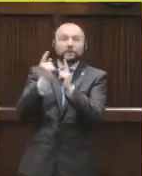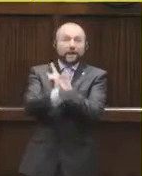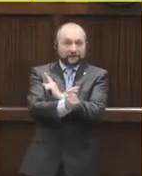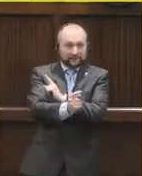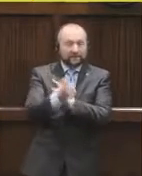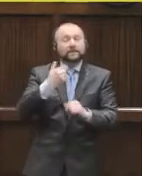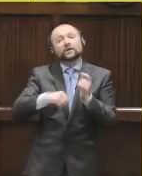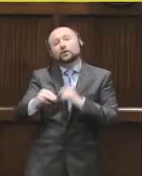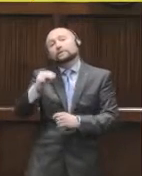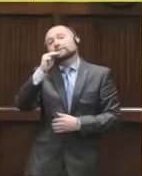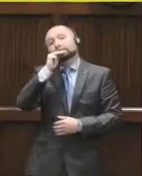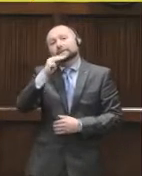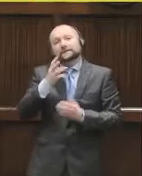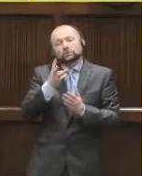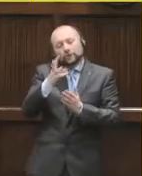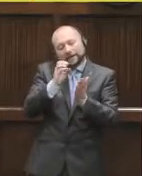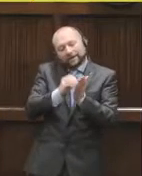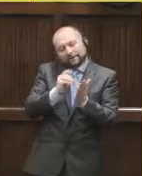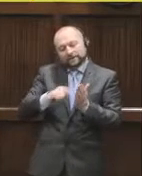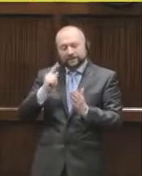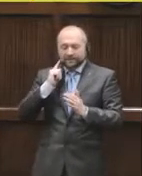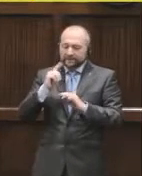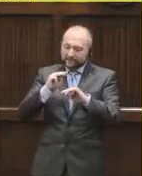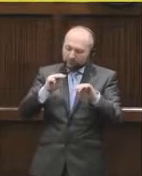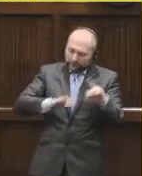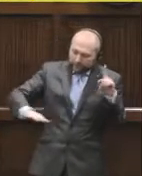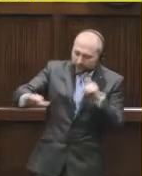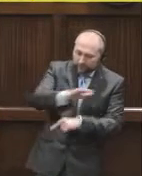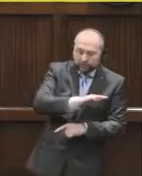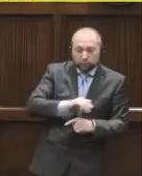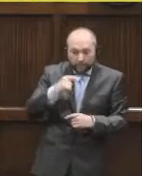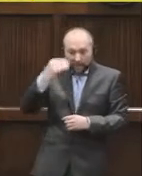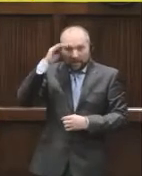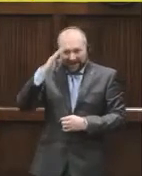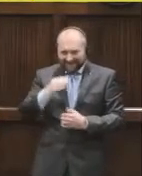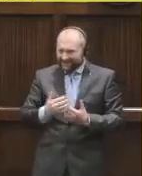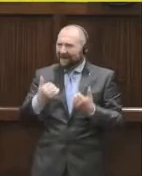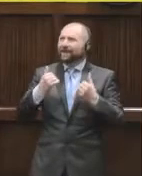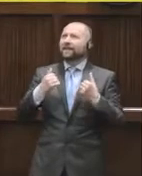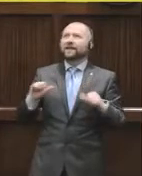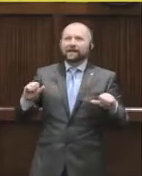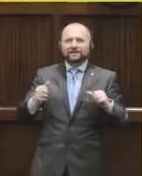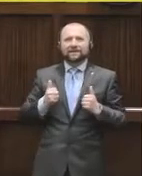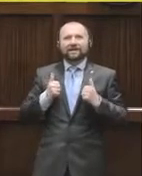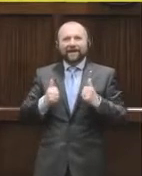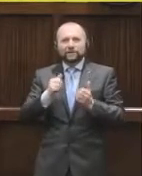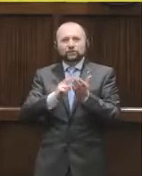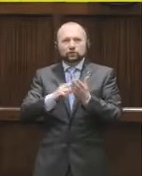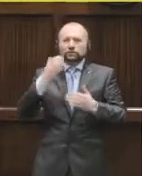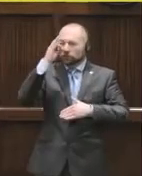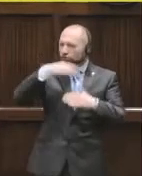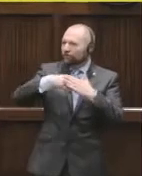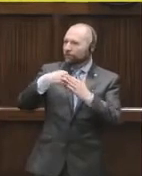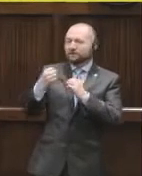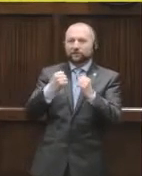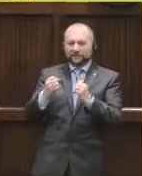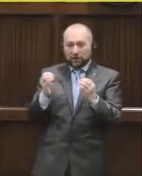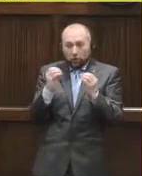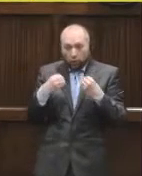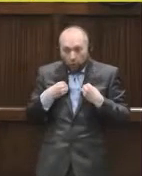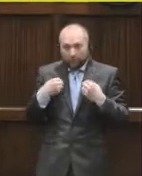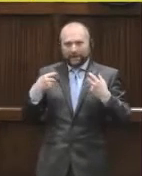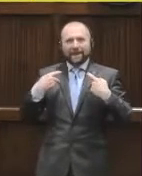will mean that deaf people in Ireland will finally be able to access state services in their own